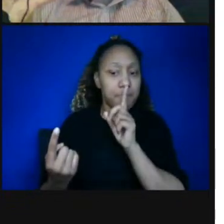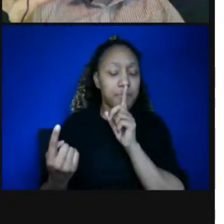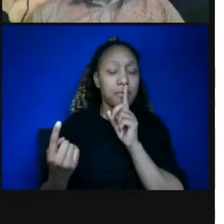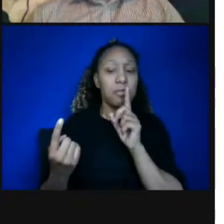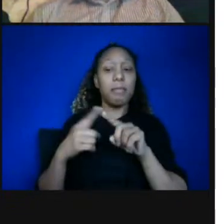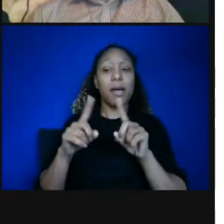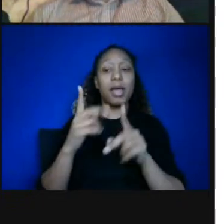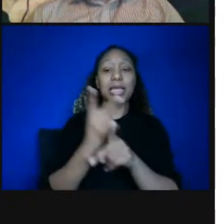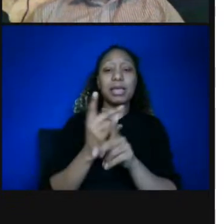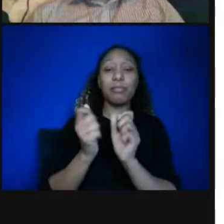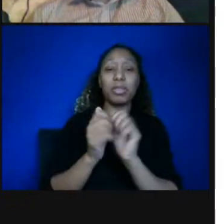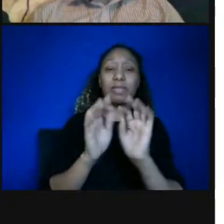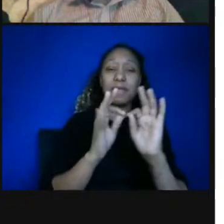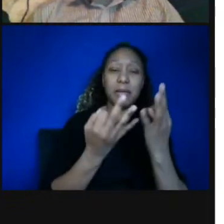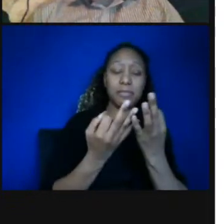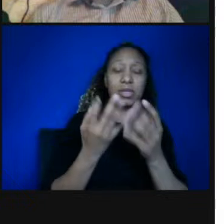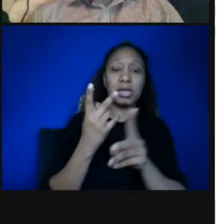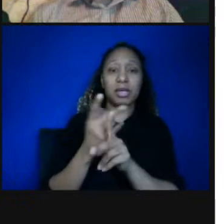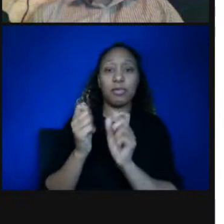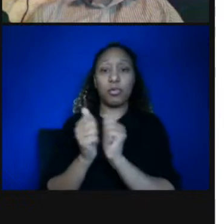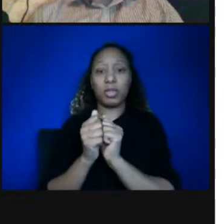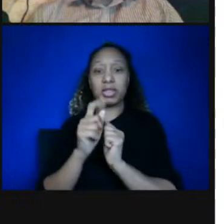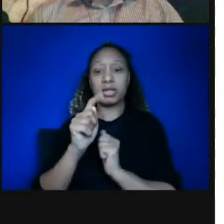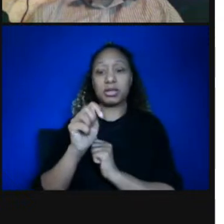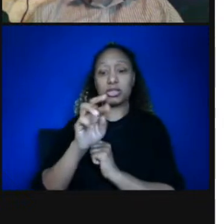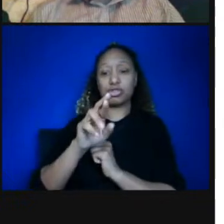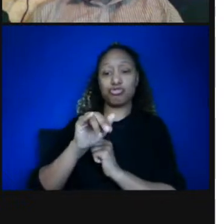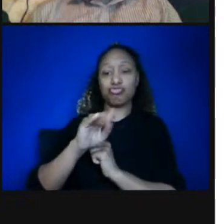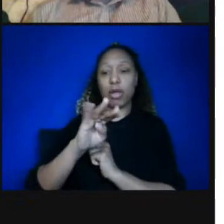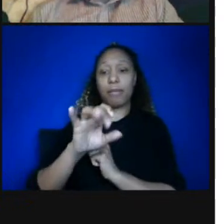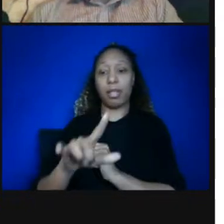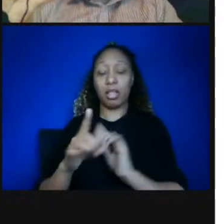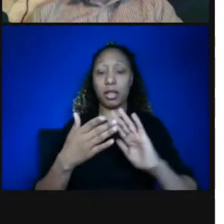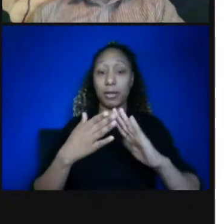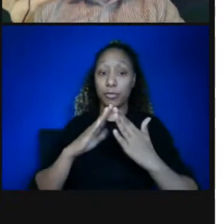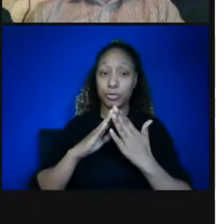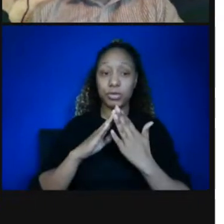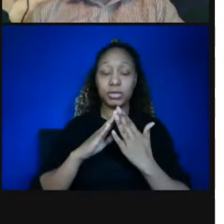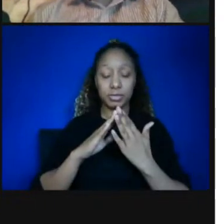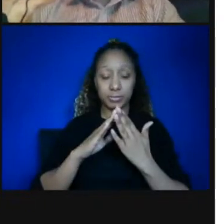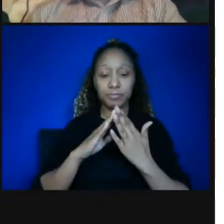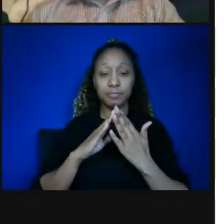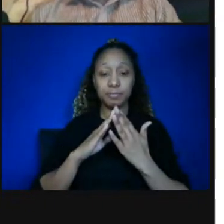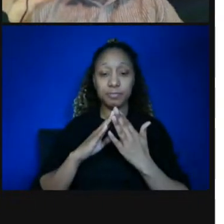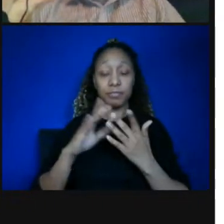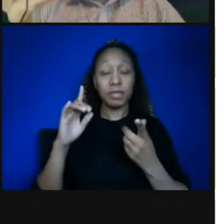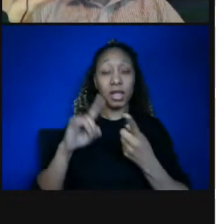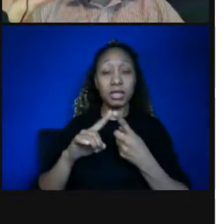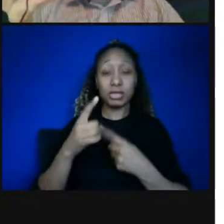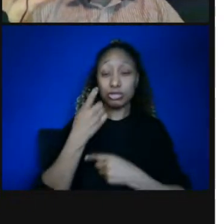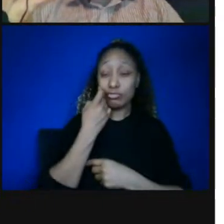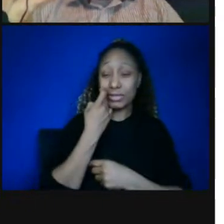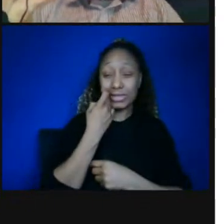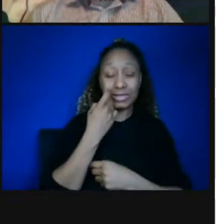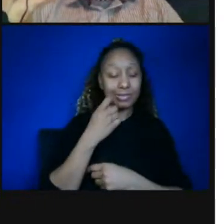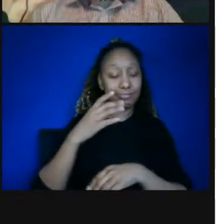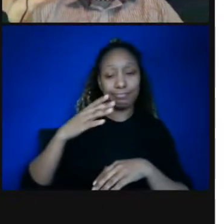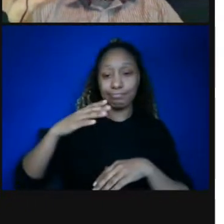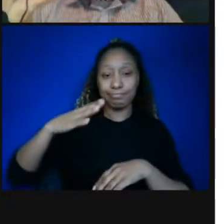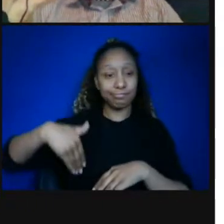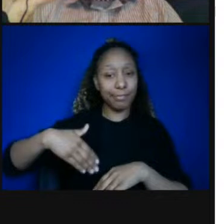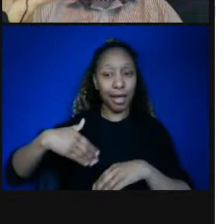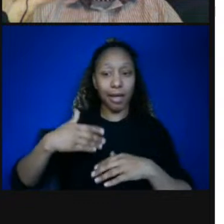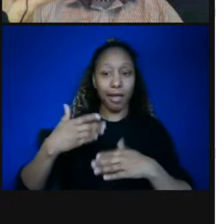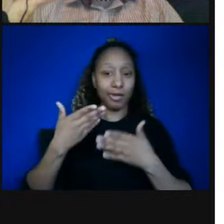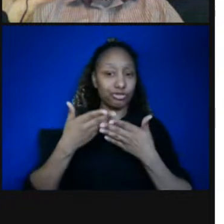their families and kept it within their tribal communities. And up until recently, really didn't share it too much